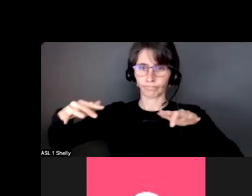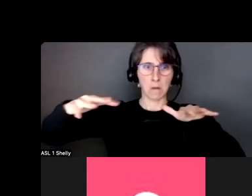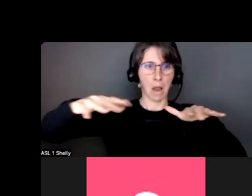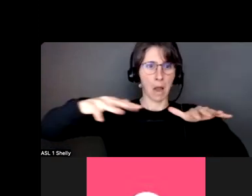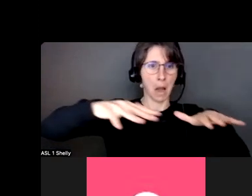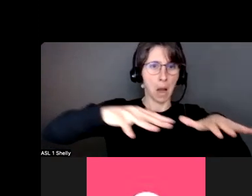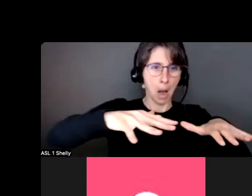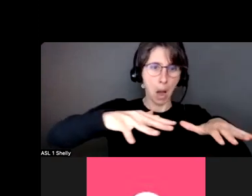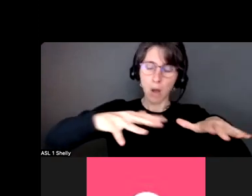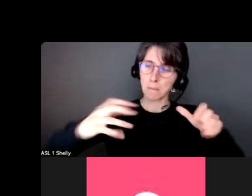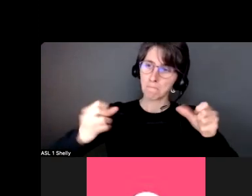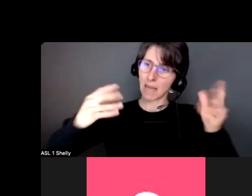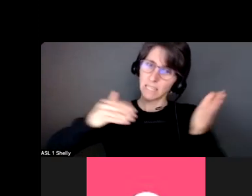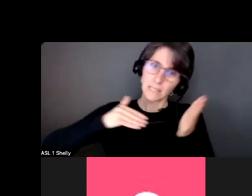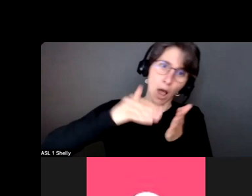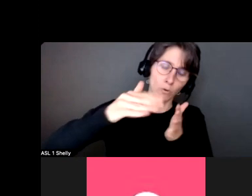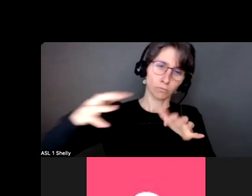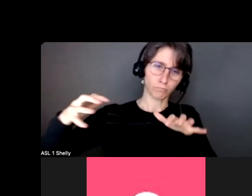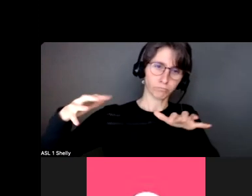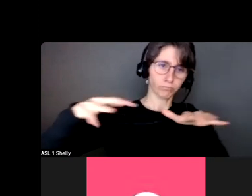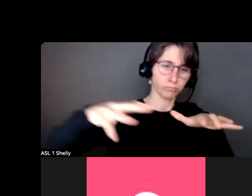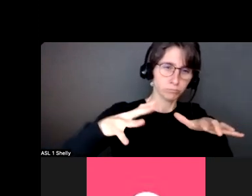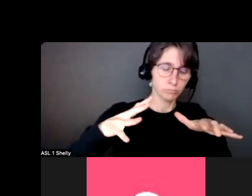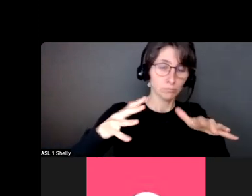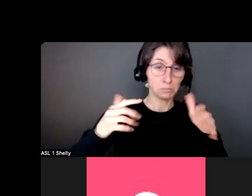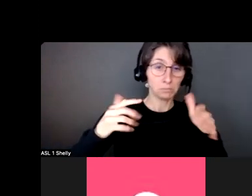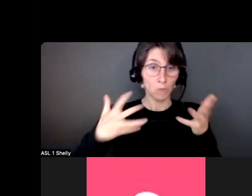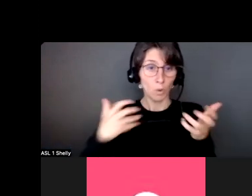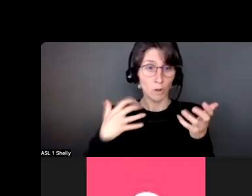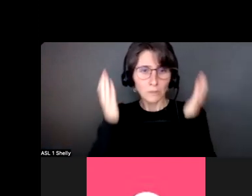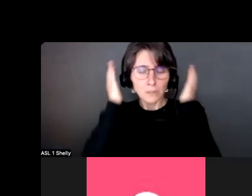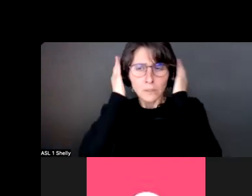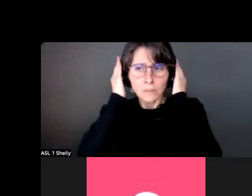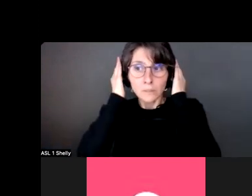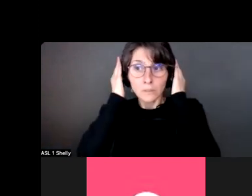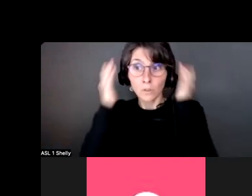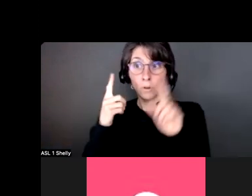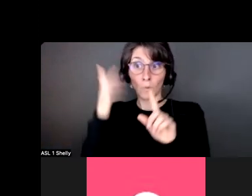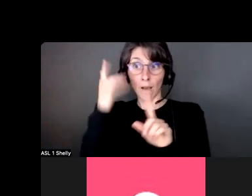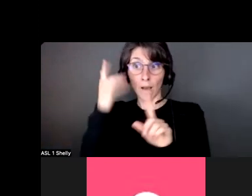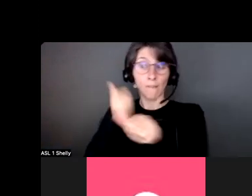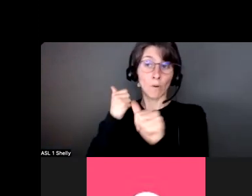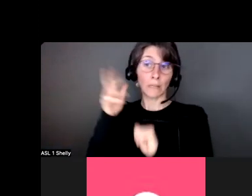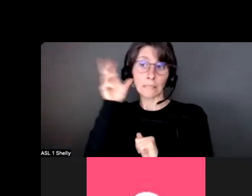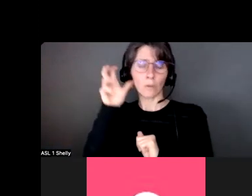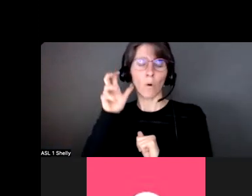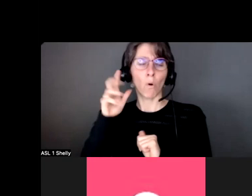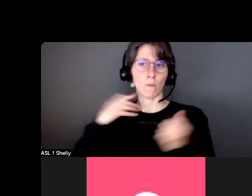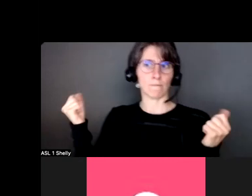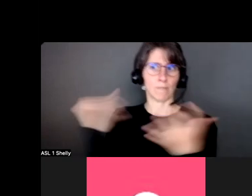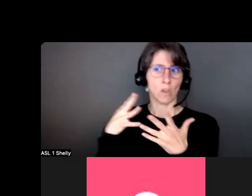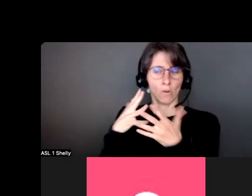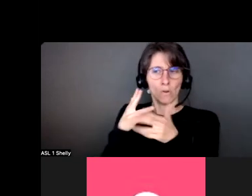1,000 strong. I'd cover my ears, not for the sound, but for the fear of